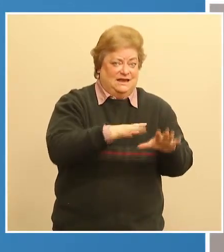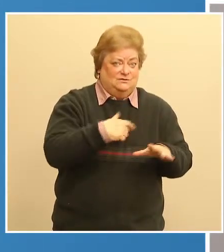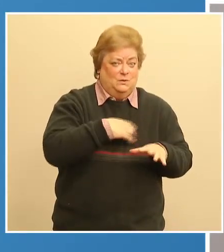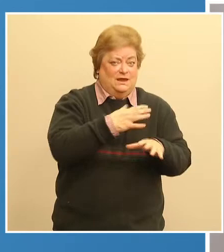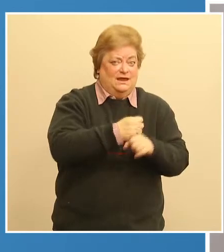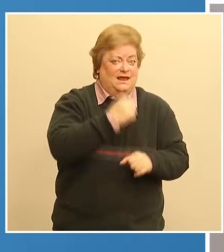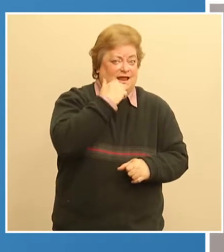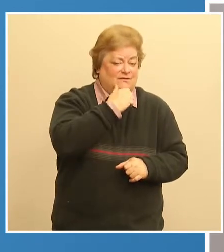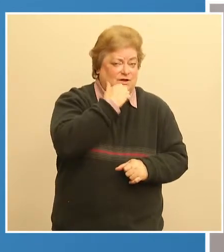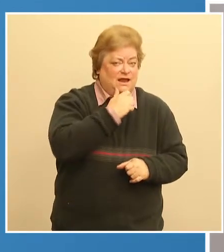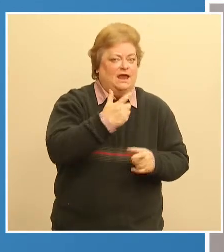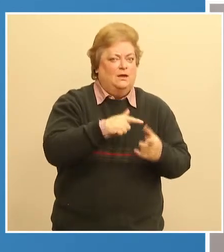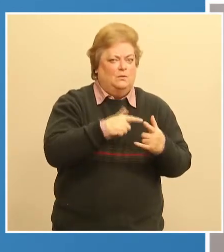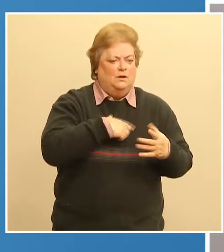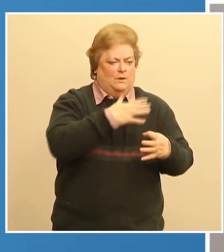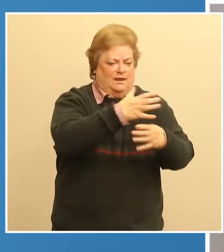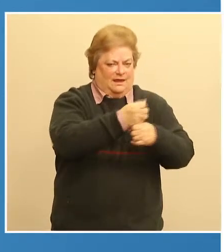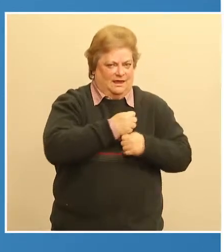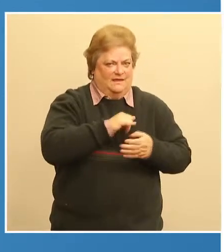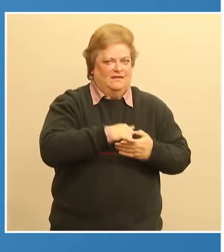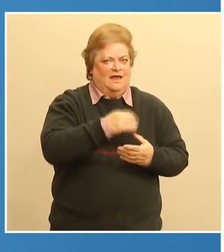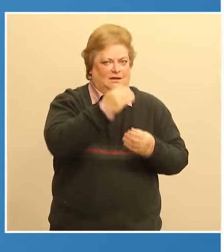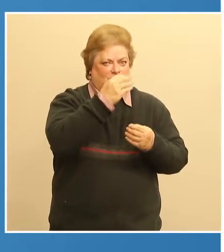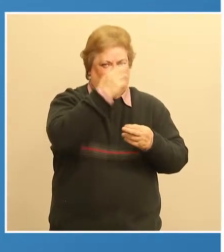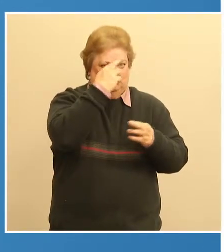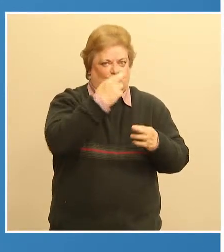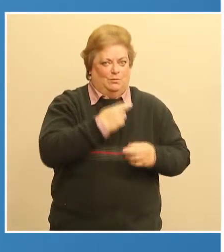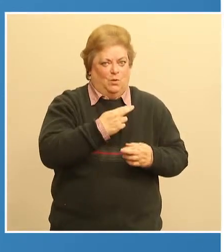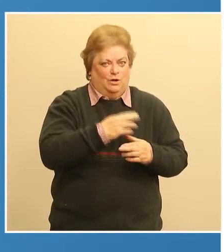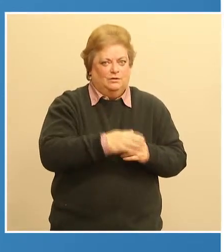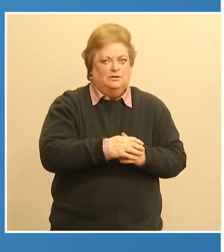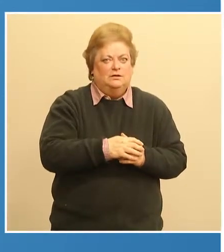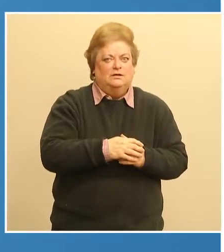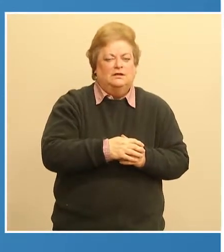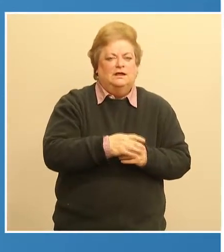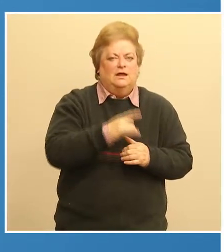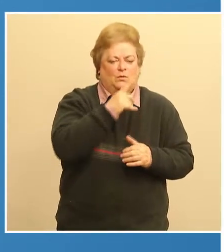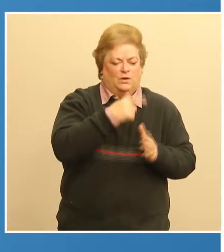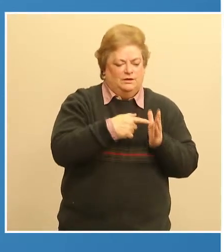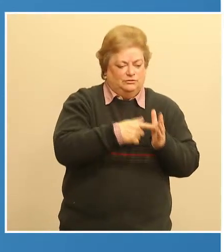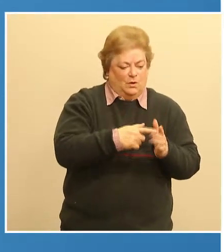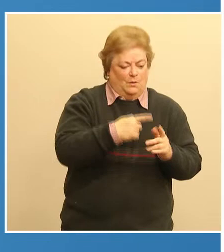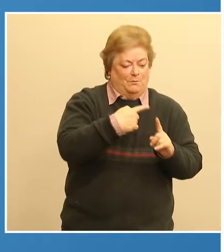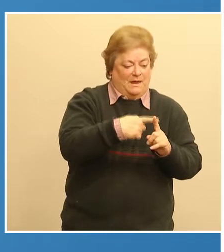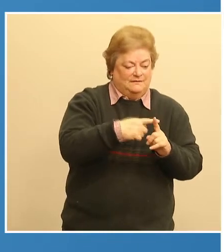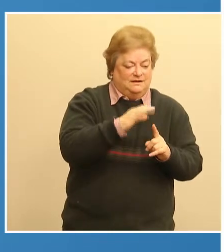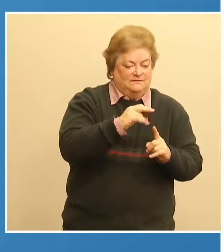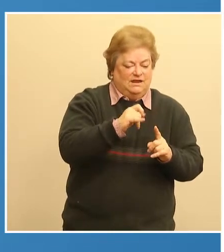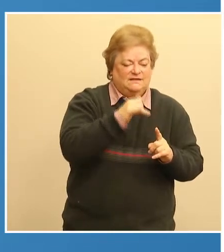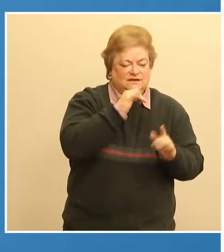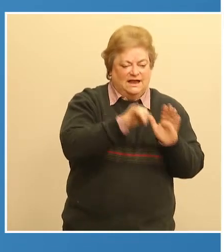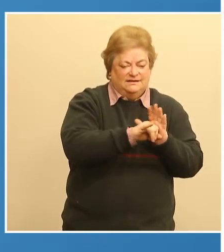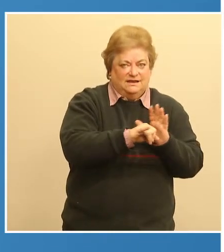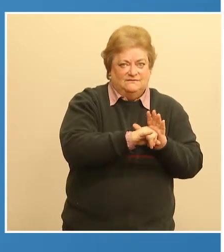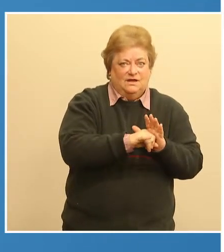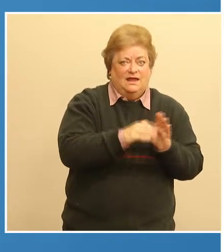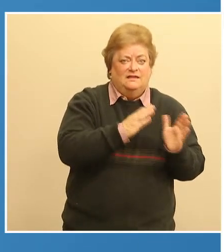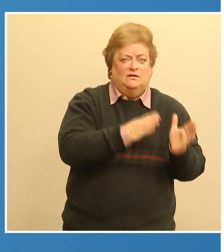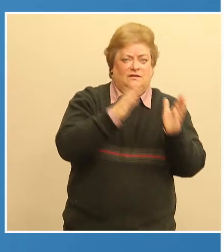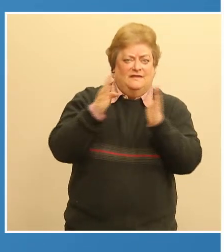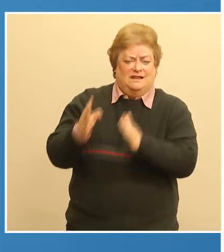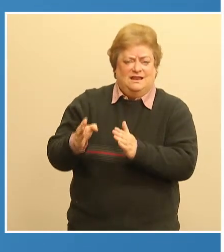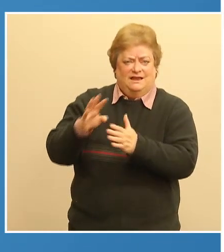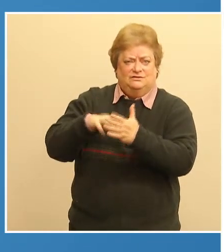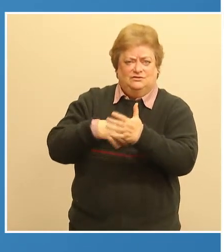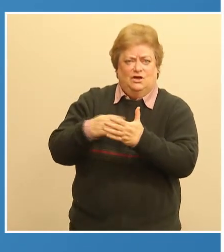they're reported to us. So this is when we find out about a positive test and it's identified as a new case. So the next chart is the